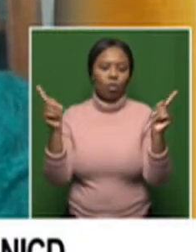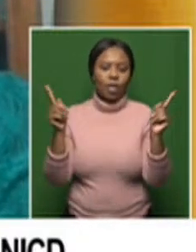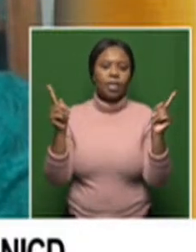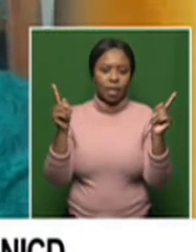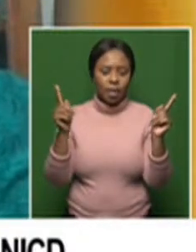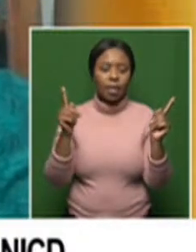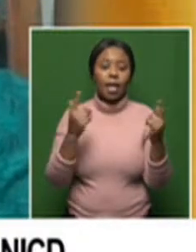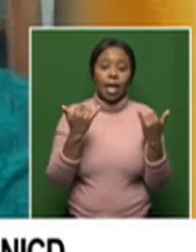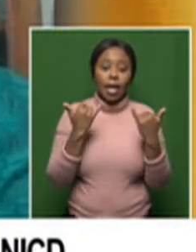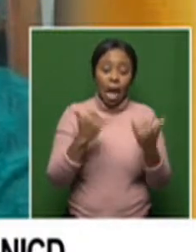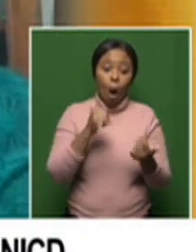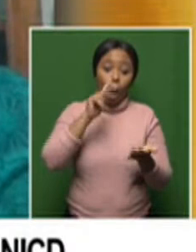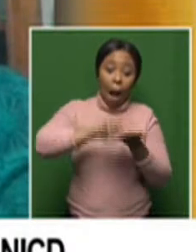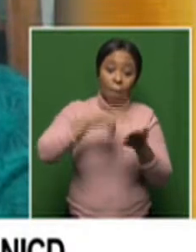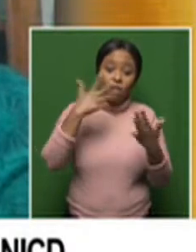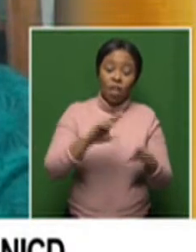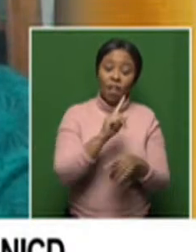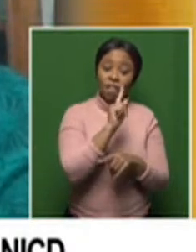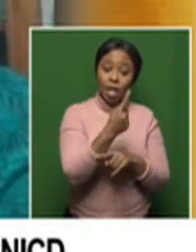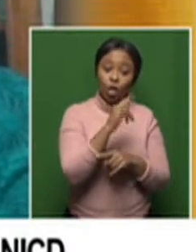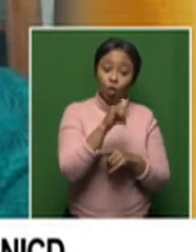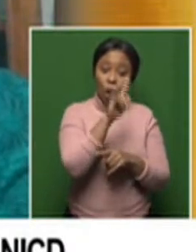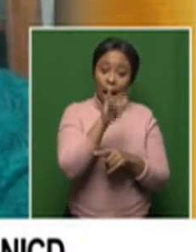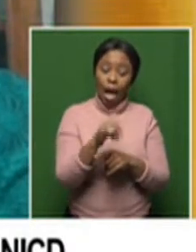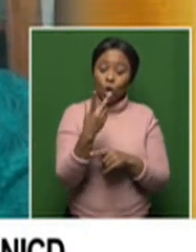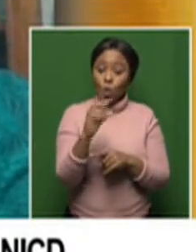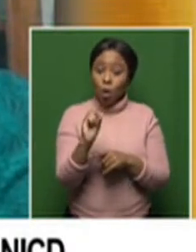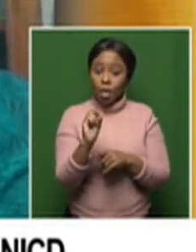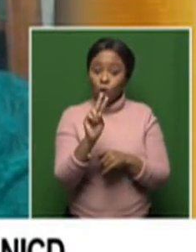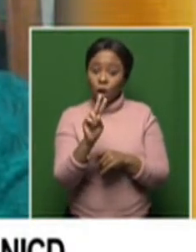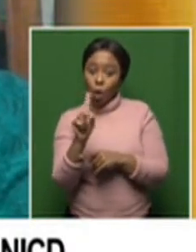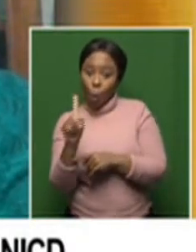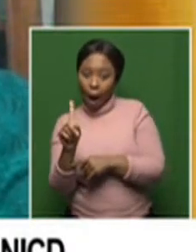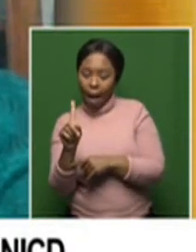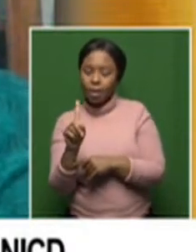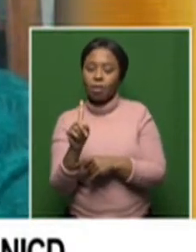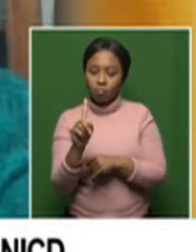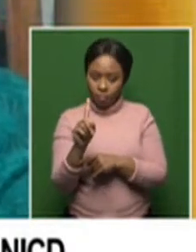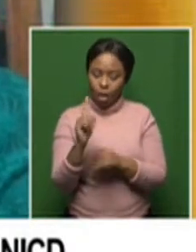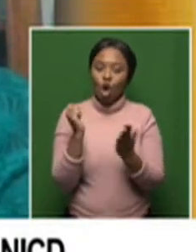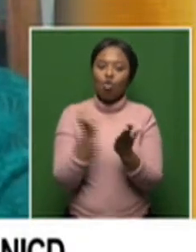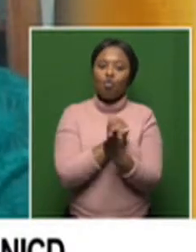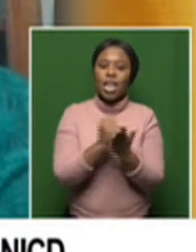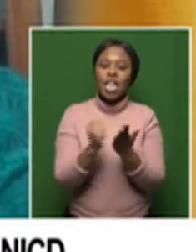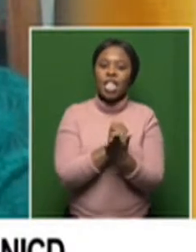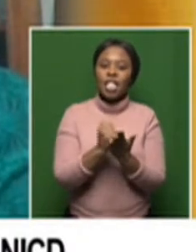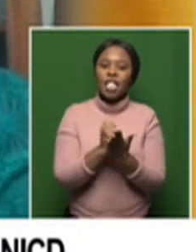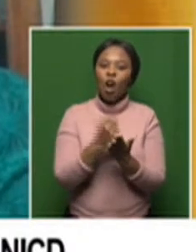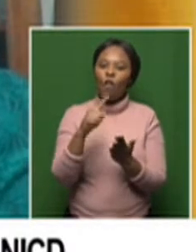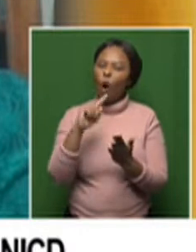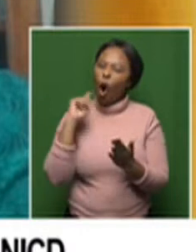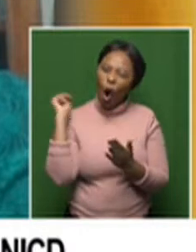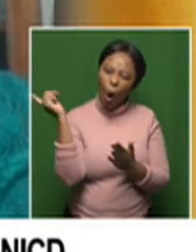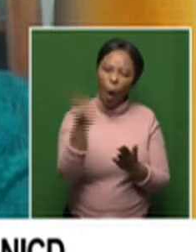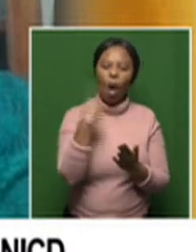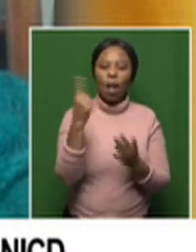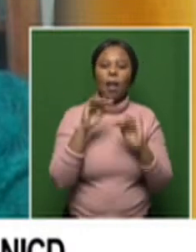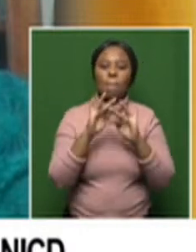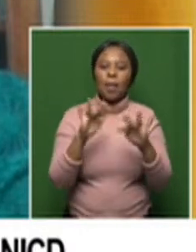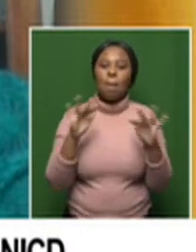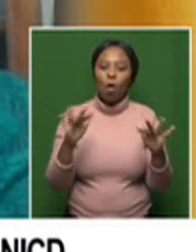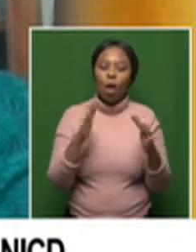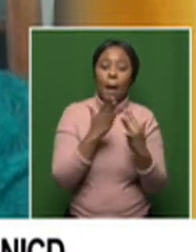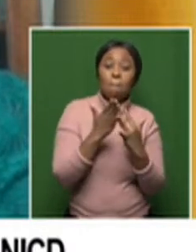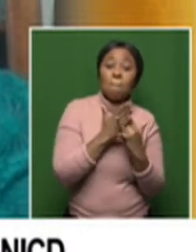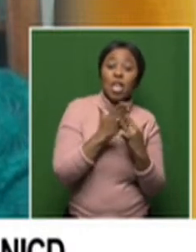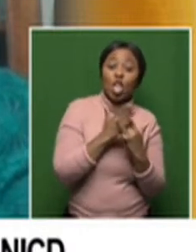approved that from the 1st of July, 2021, we will open registrations for all citizens, which are between